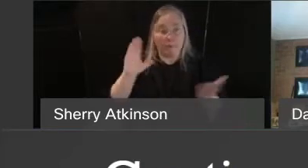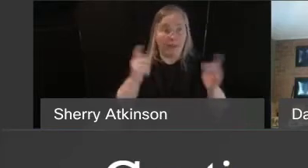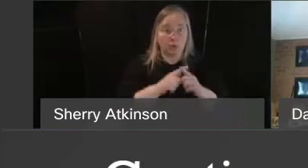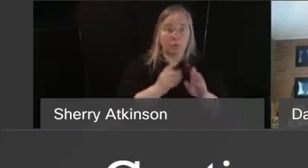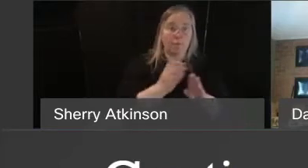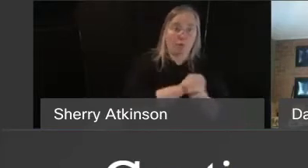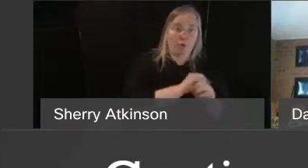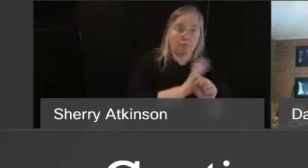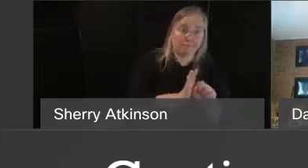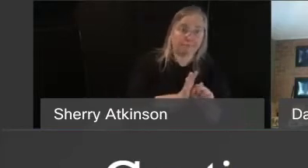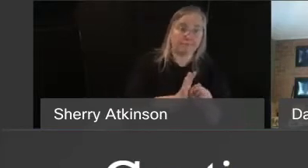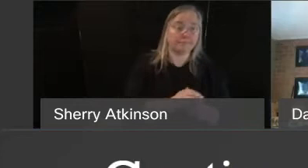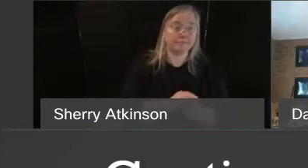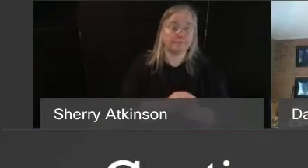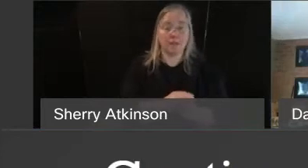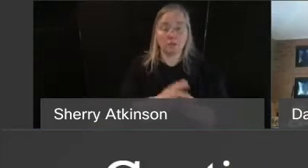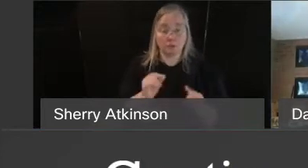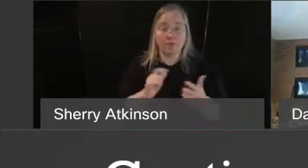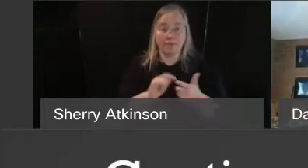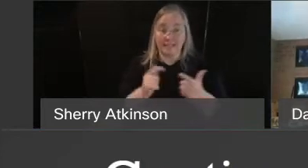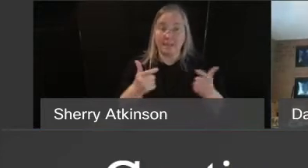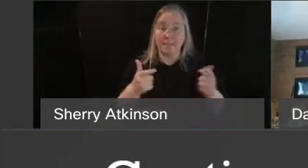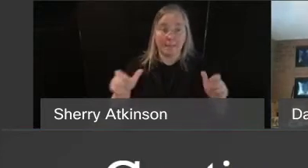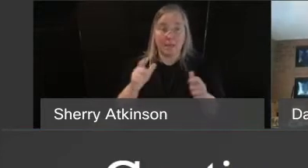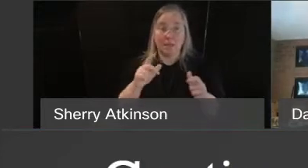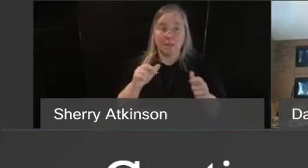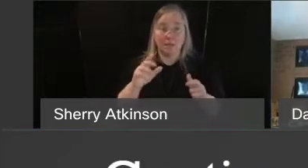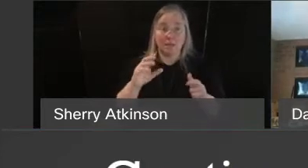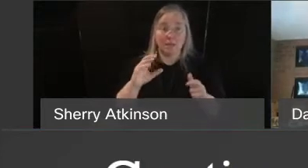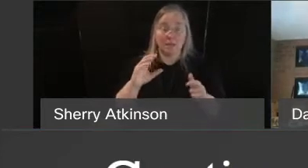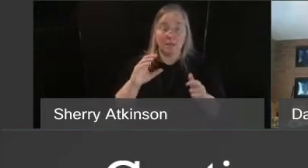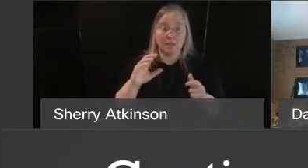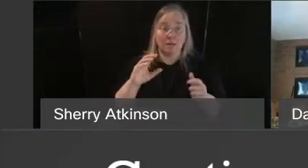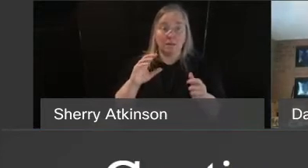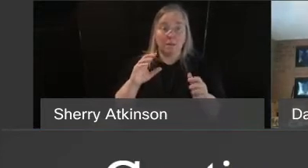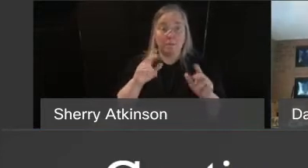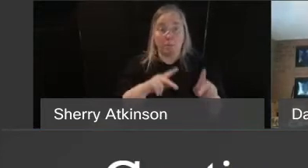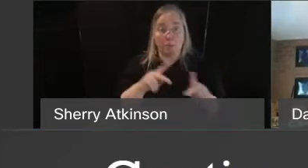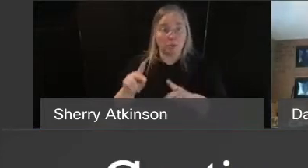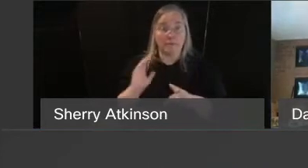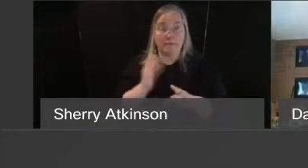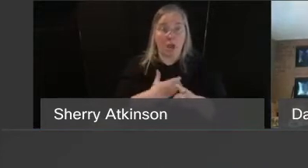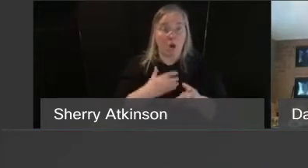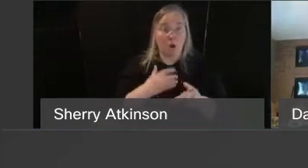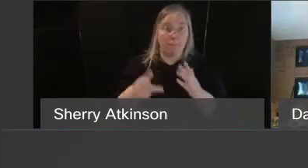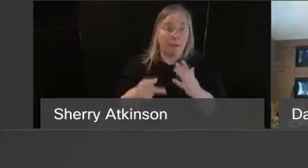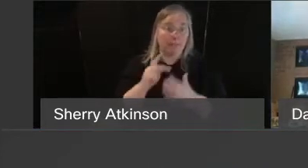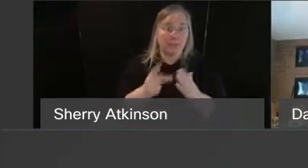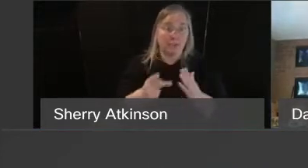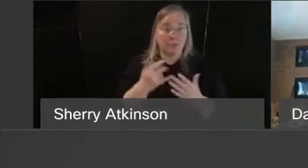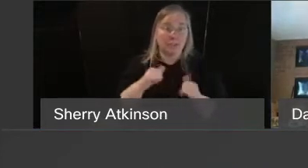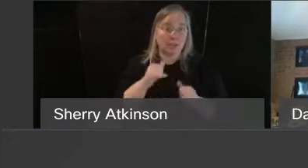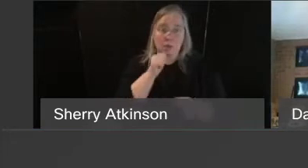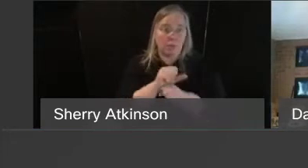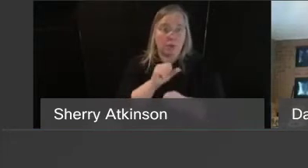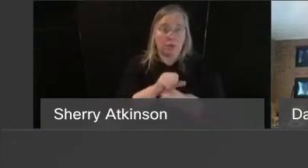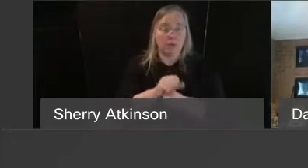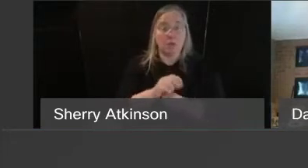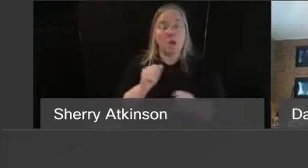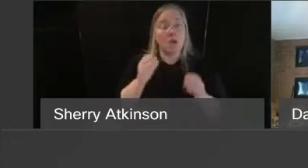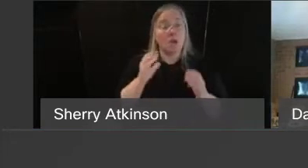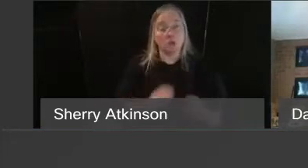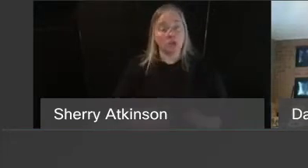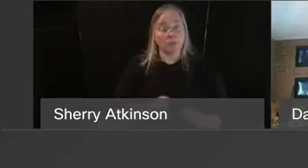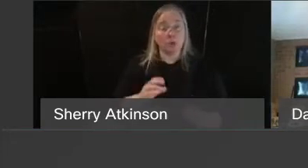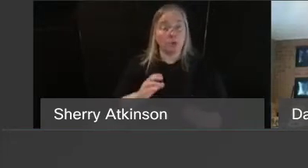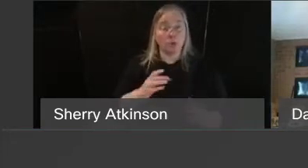significant portion of our population is unemployed. Consumer sentiment, a measure of how happy we